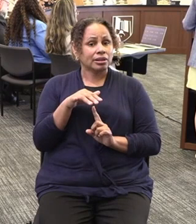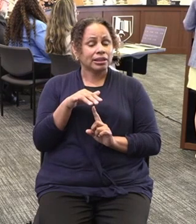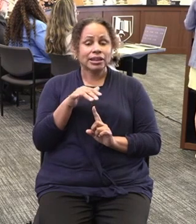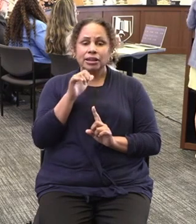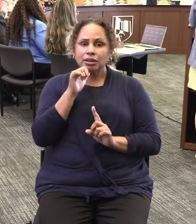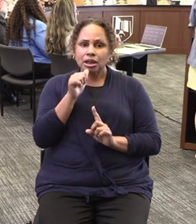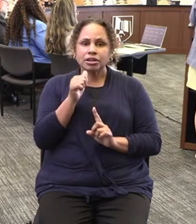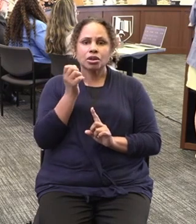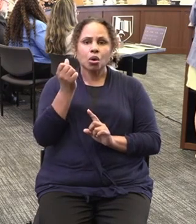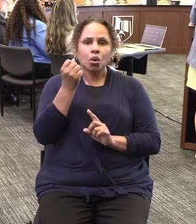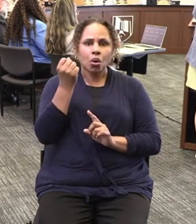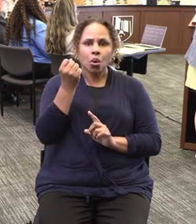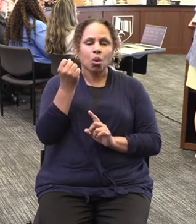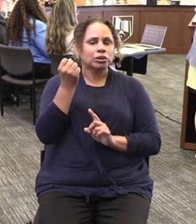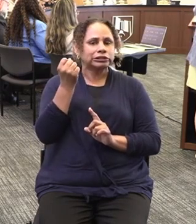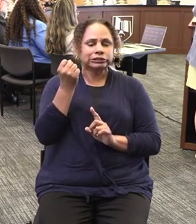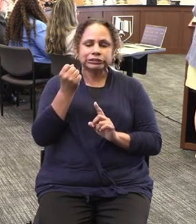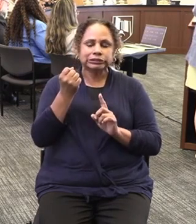it.